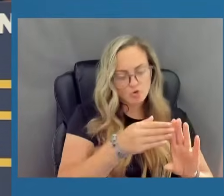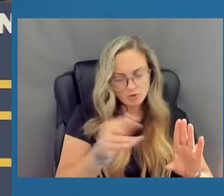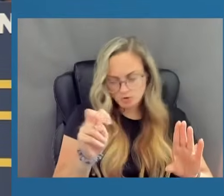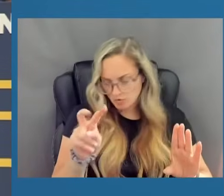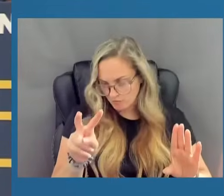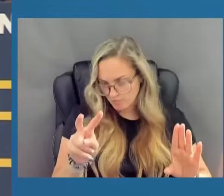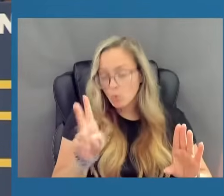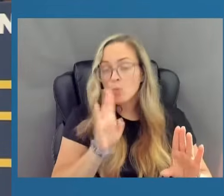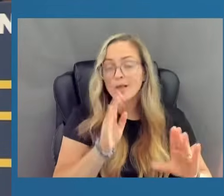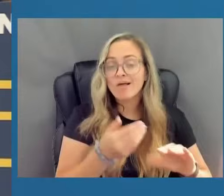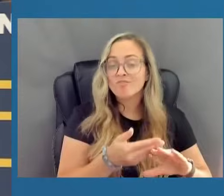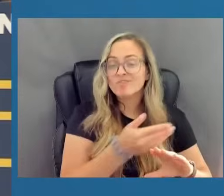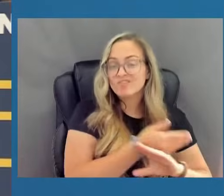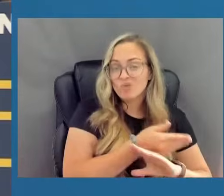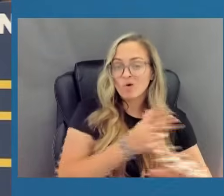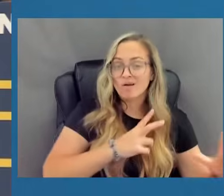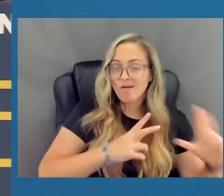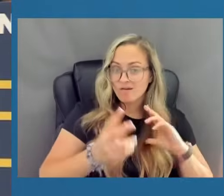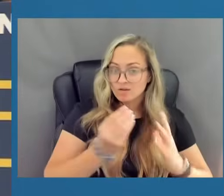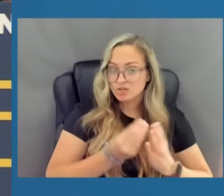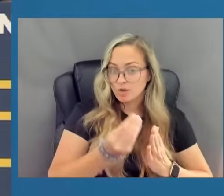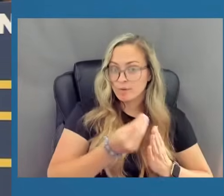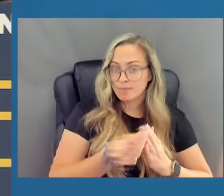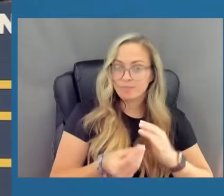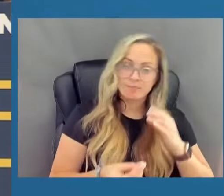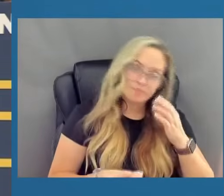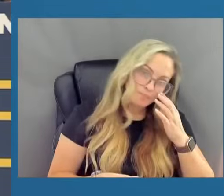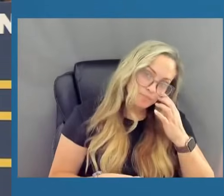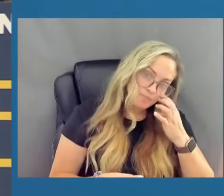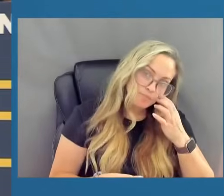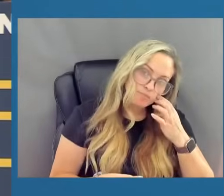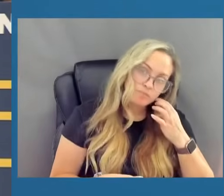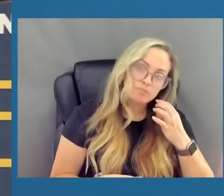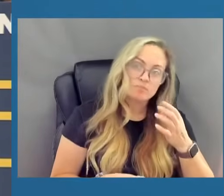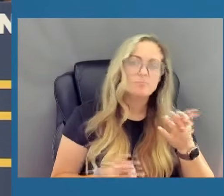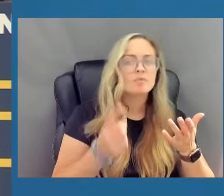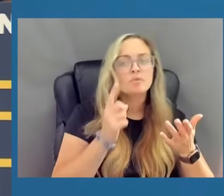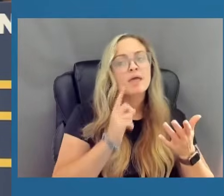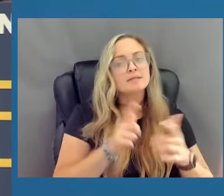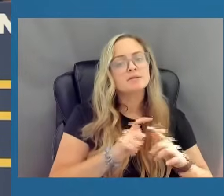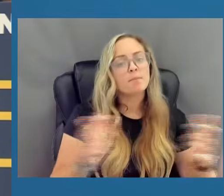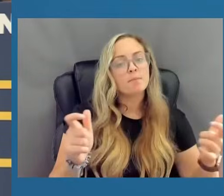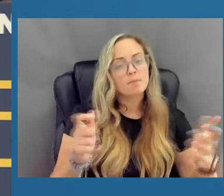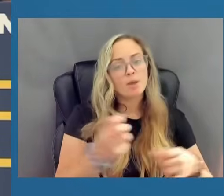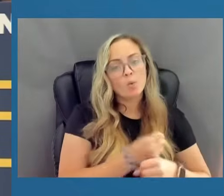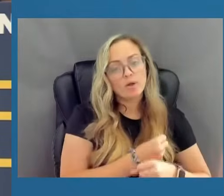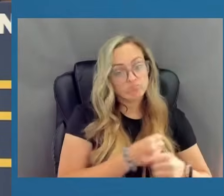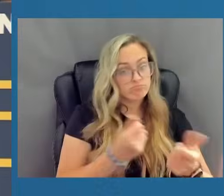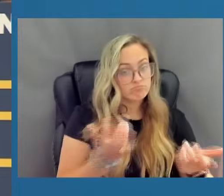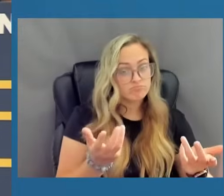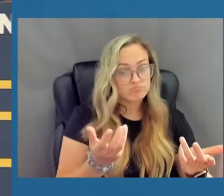time for your holiday shopping, okay? So I think that's a big win.